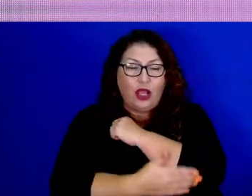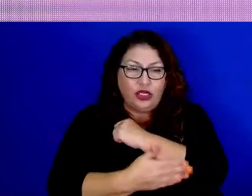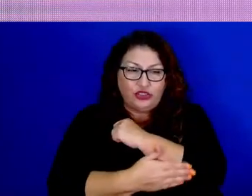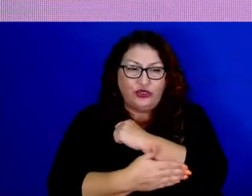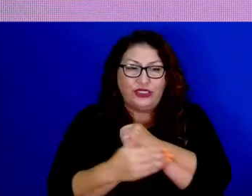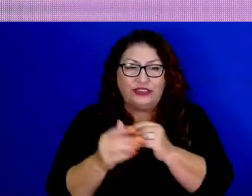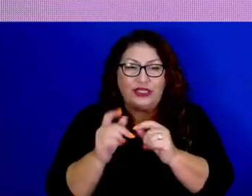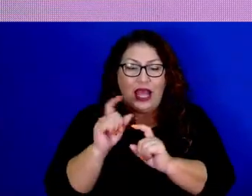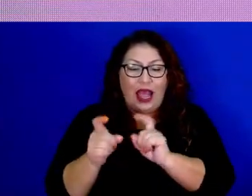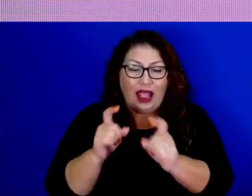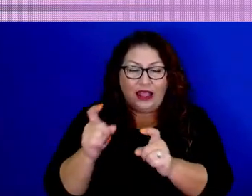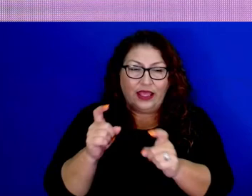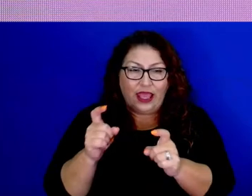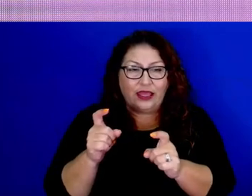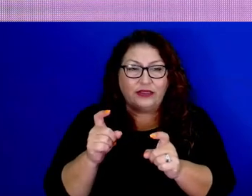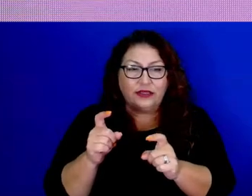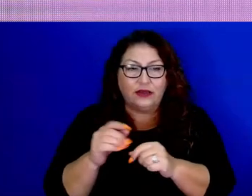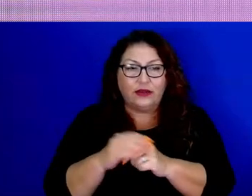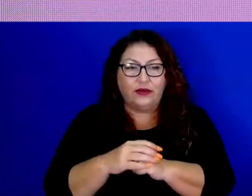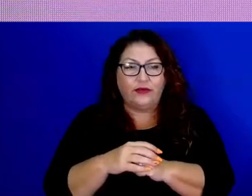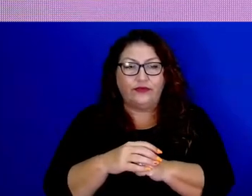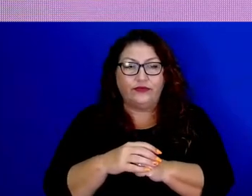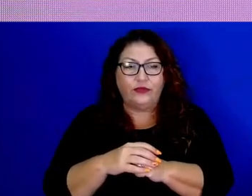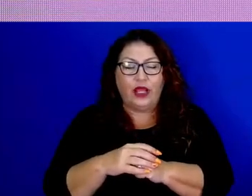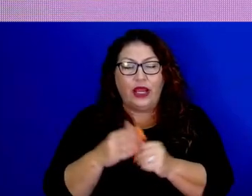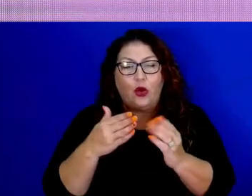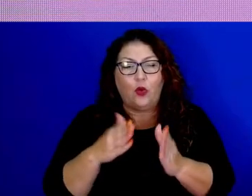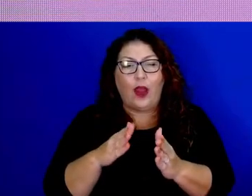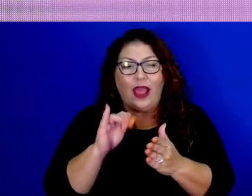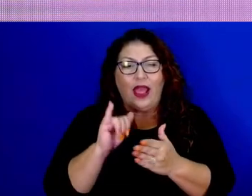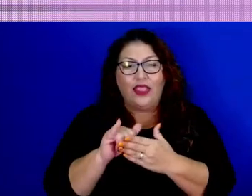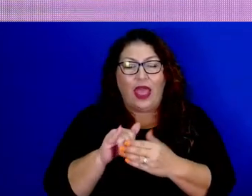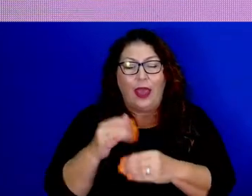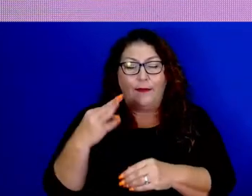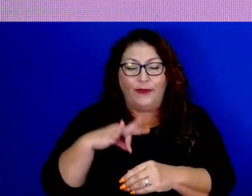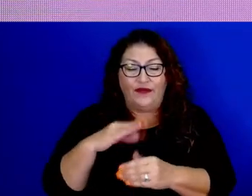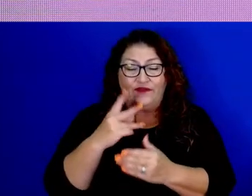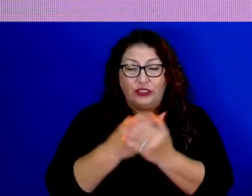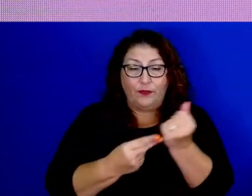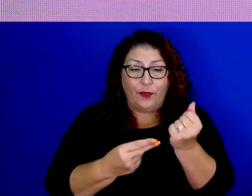procurement tenders in a way that benefits both women and men.